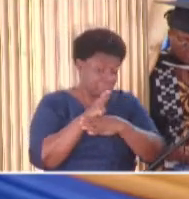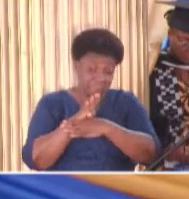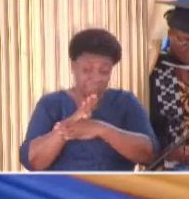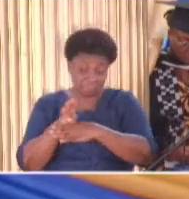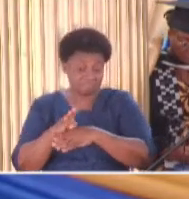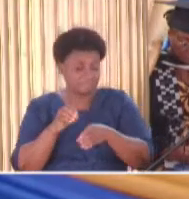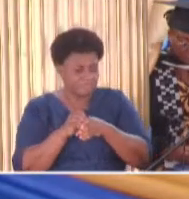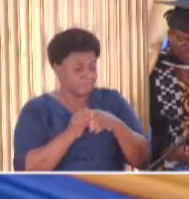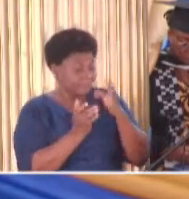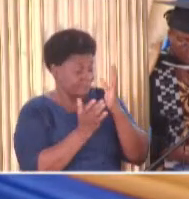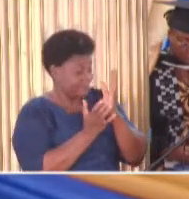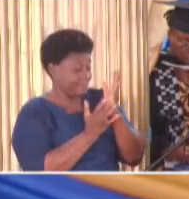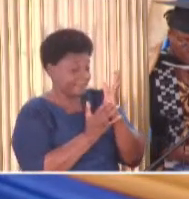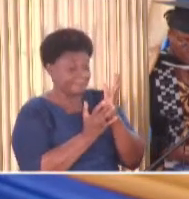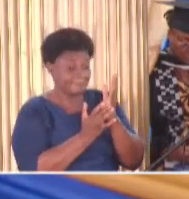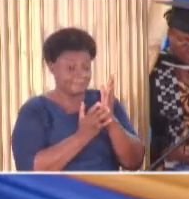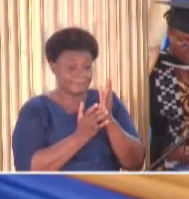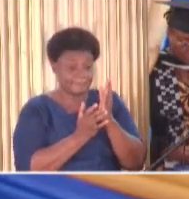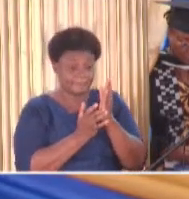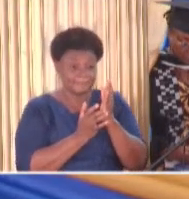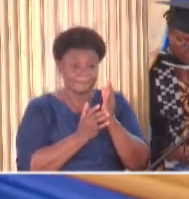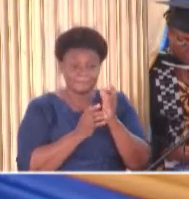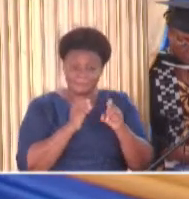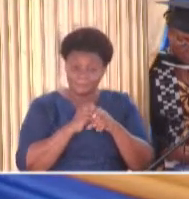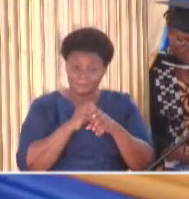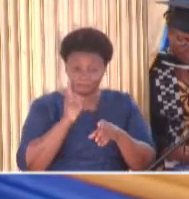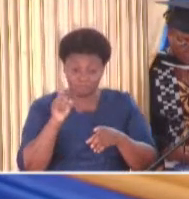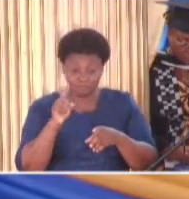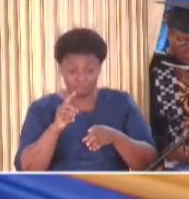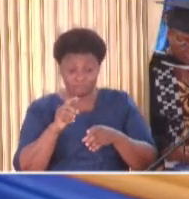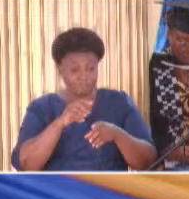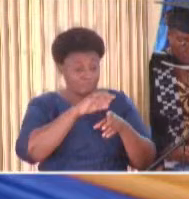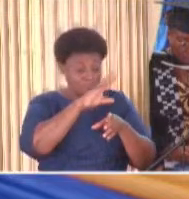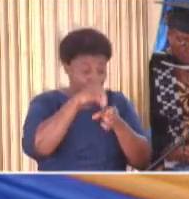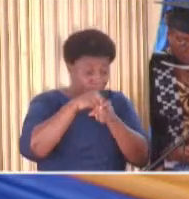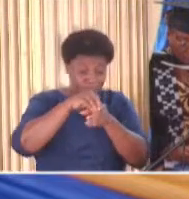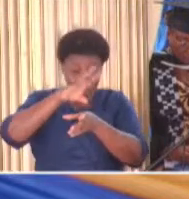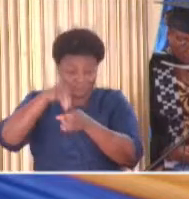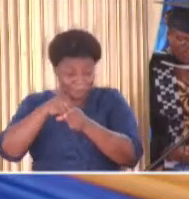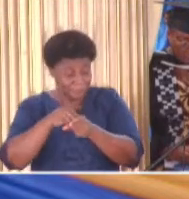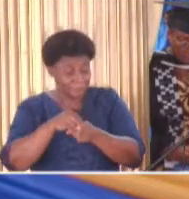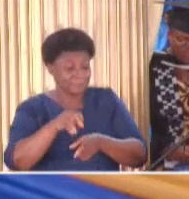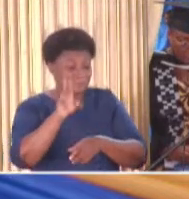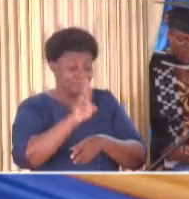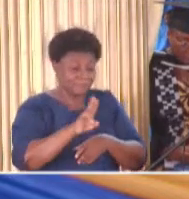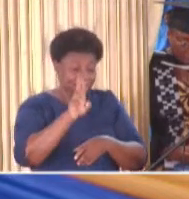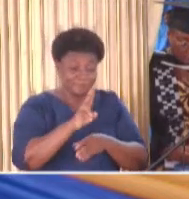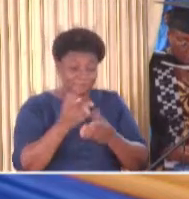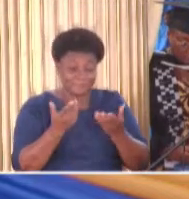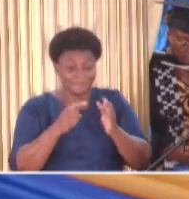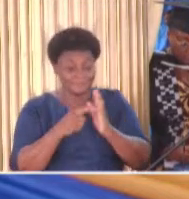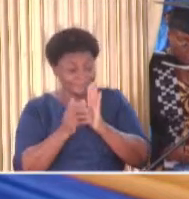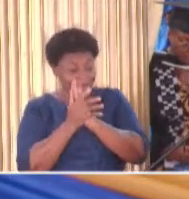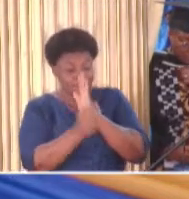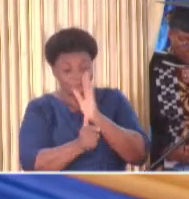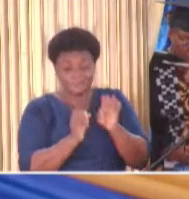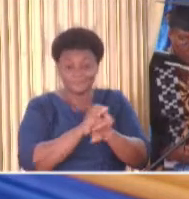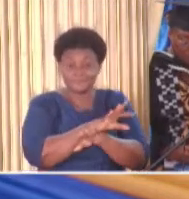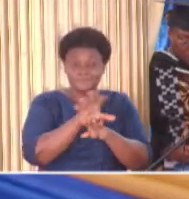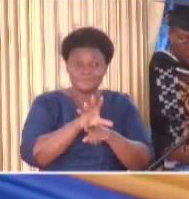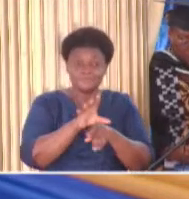and technology. Promote inclusivity. Use your skills, your influence, and your